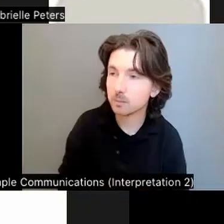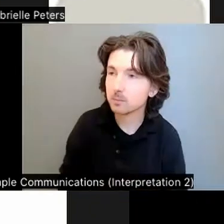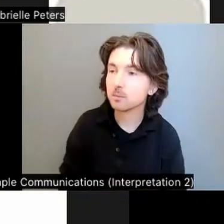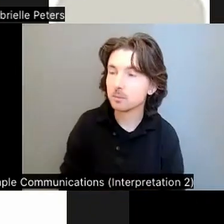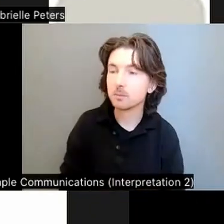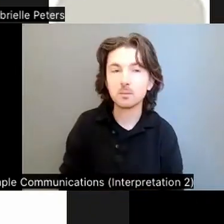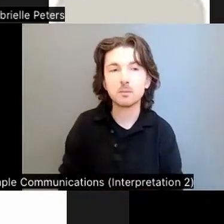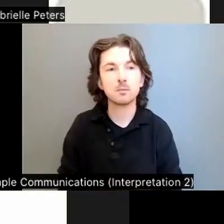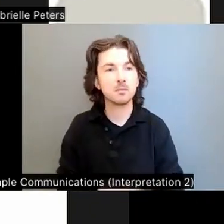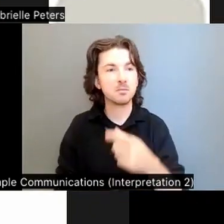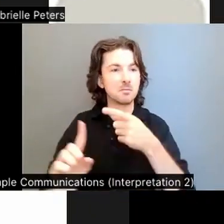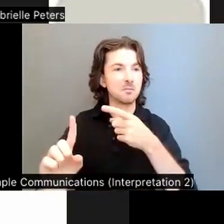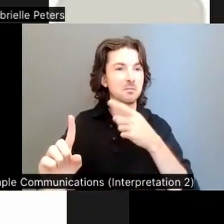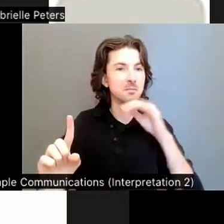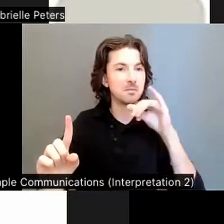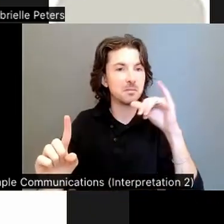Holding that